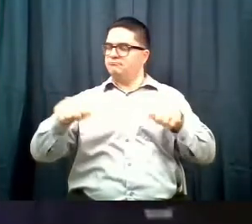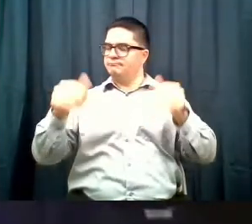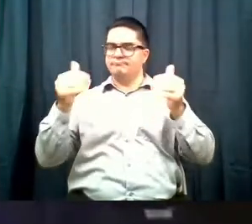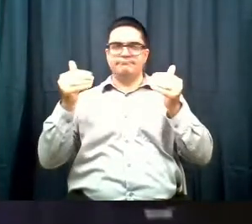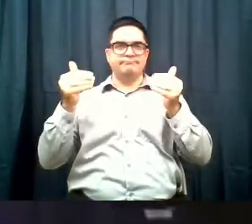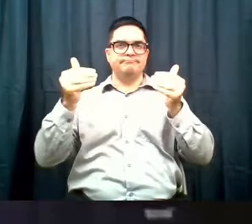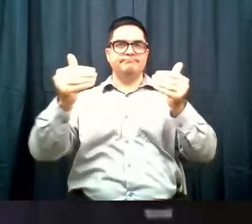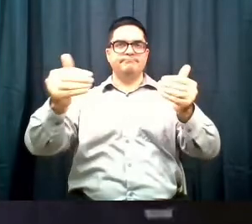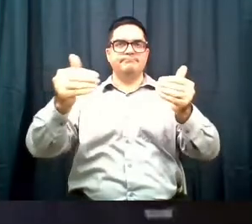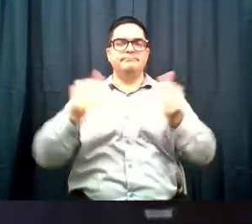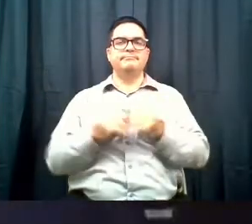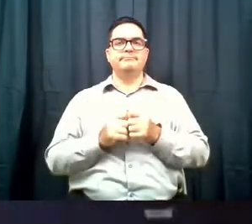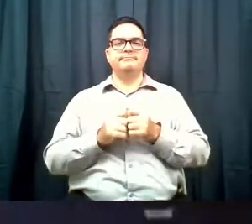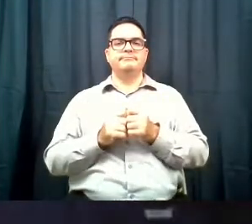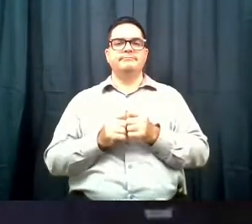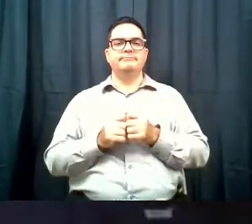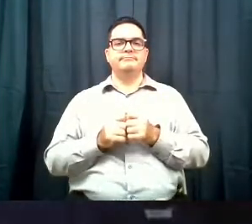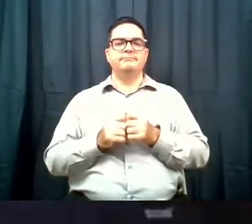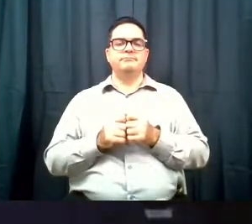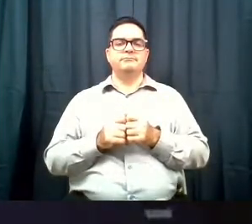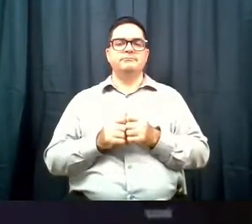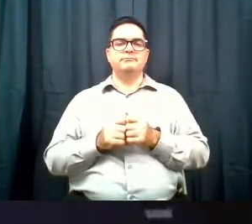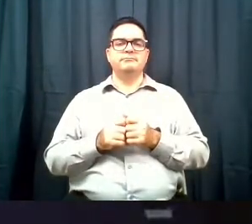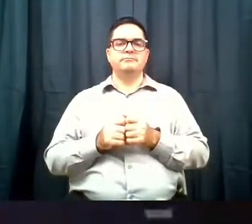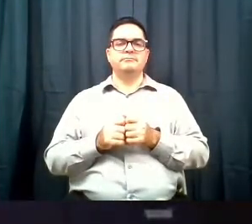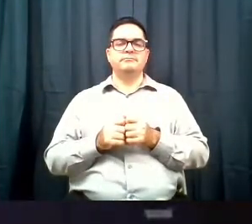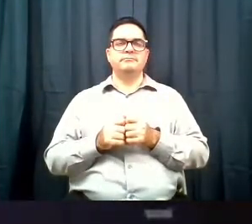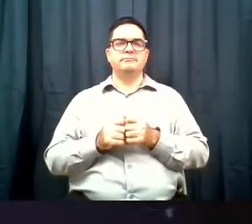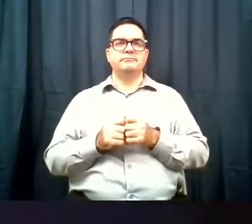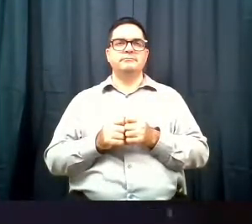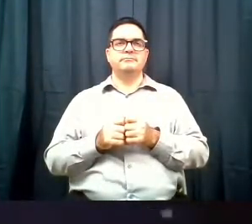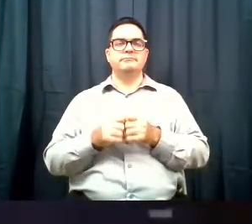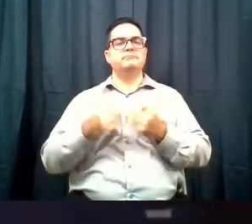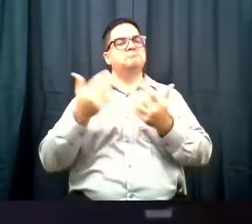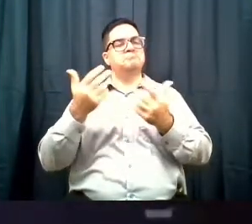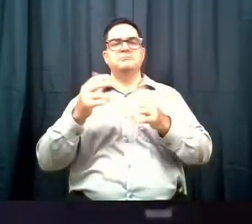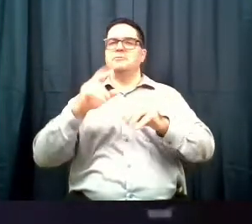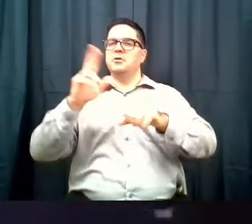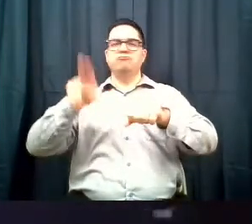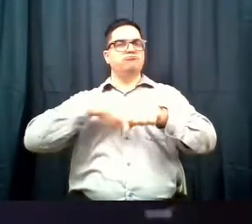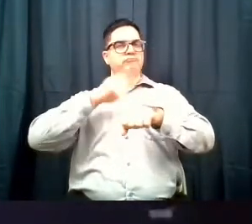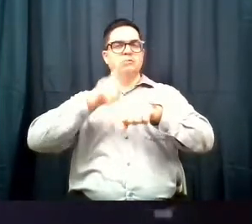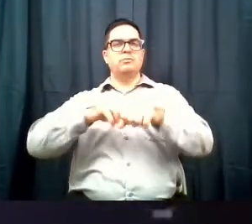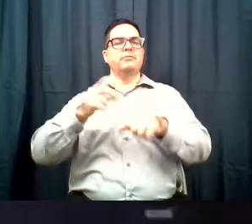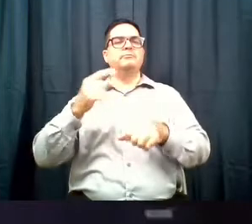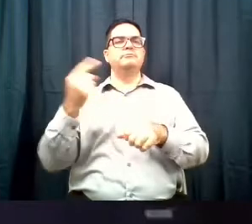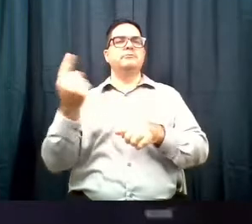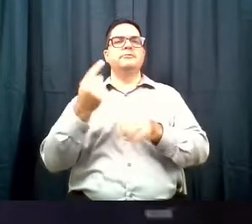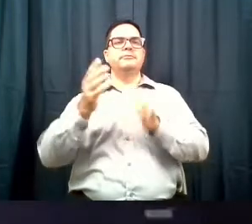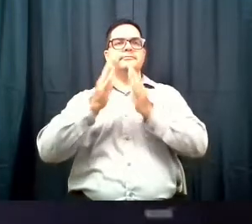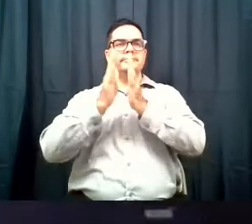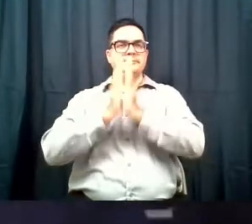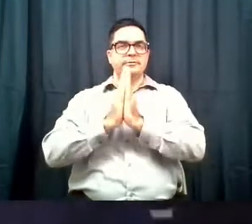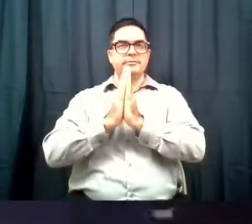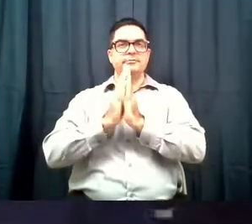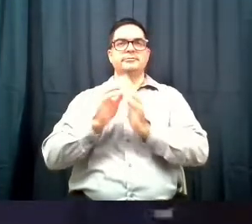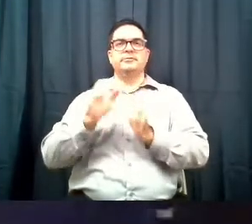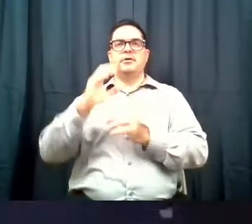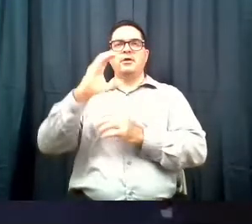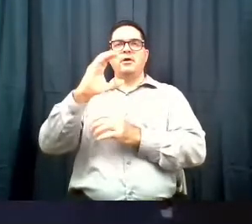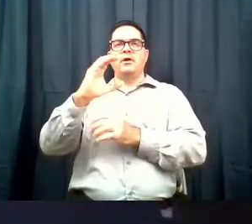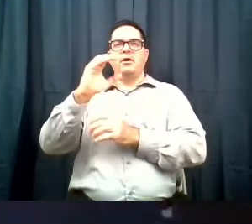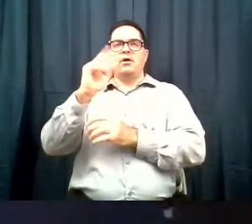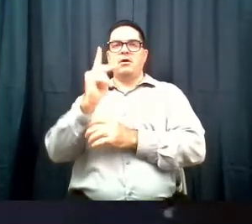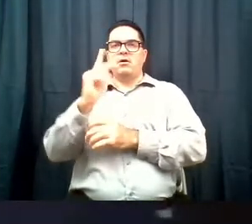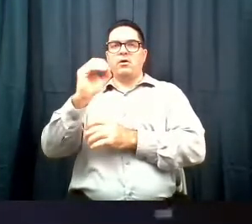called to order. As usual, I'd like to ask Jaime El Khoury if you will be, Jaime